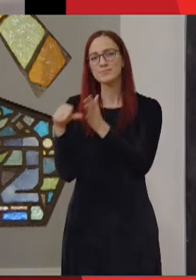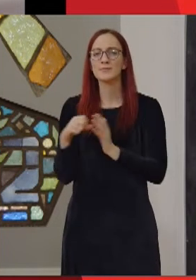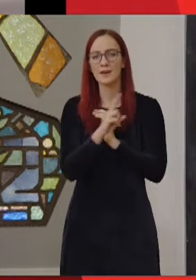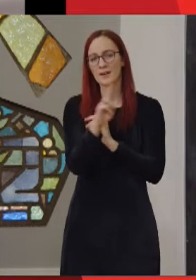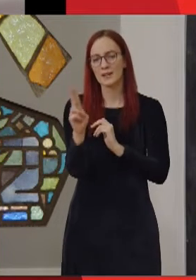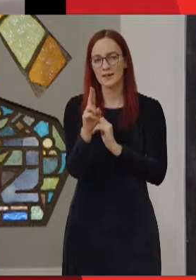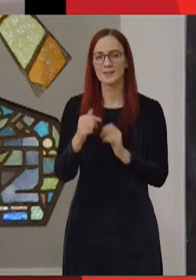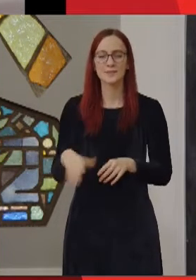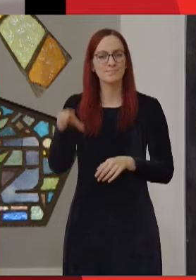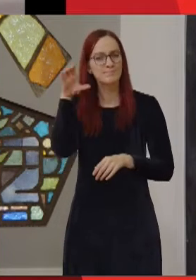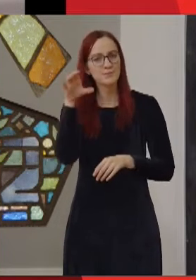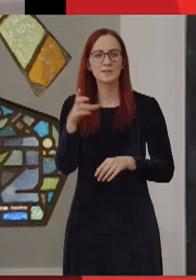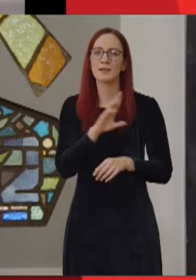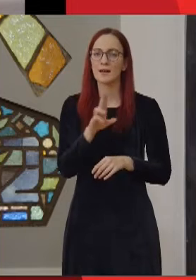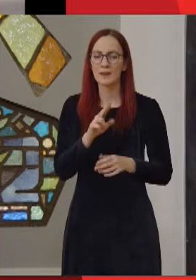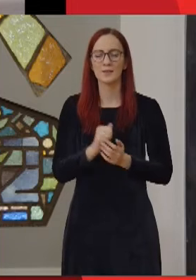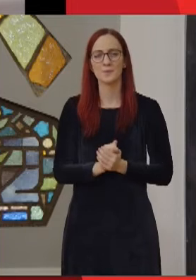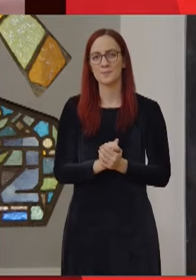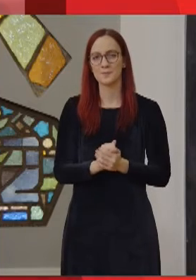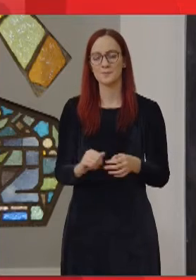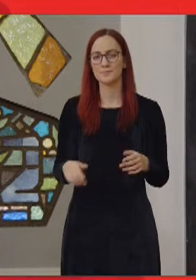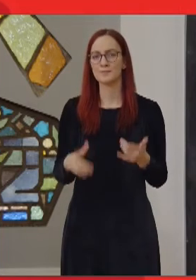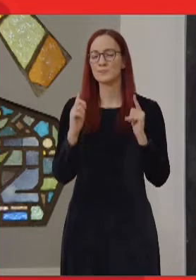Good morning, ladies and gentlemen.